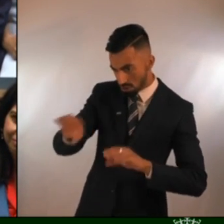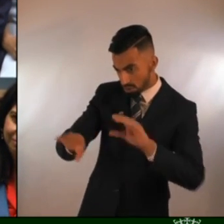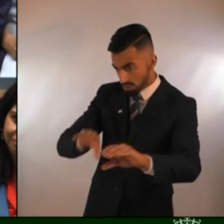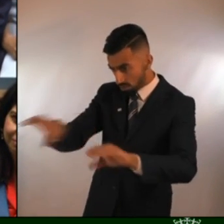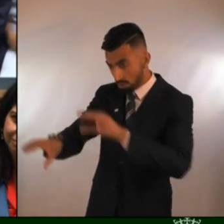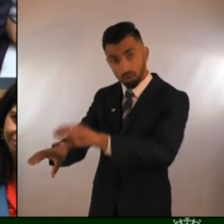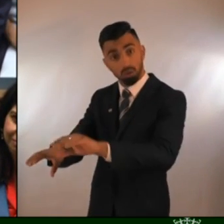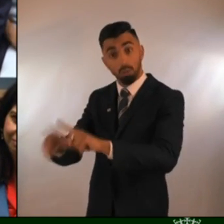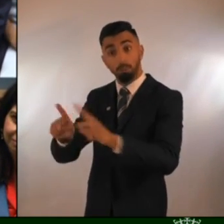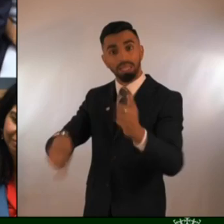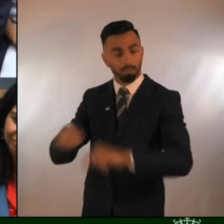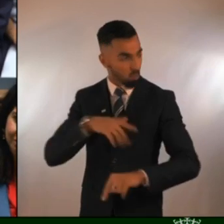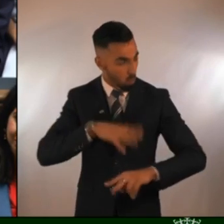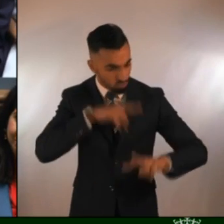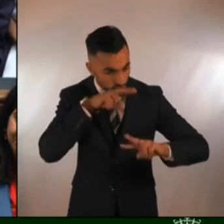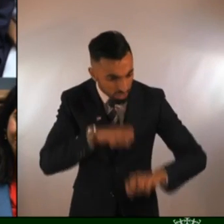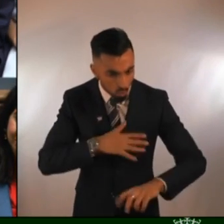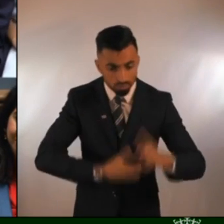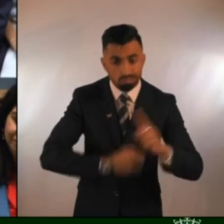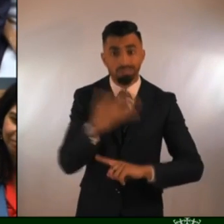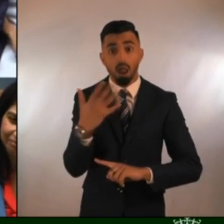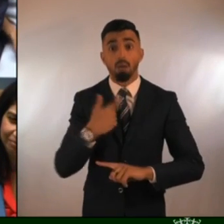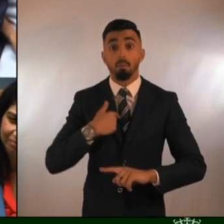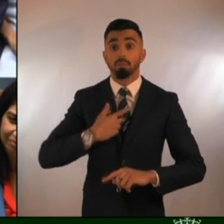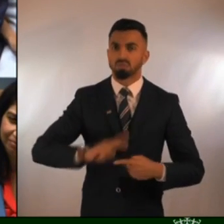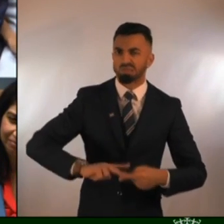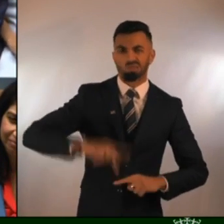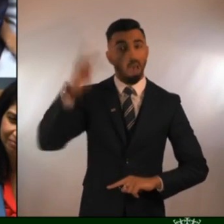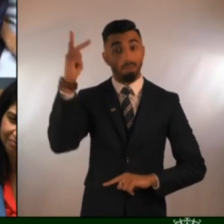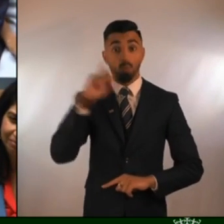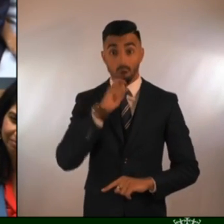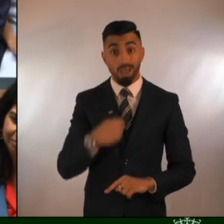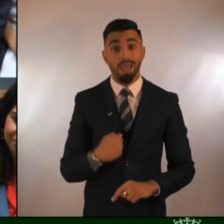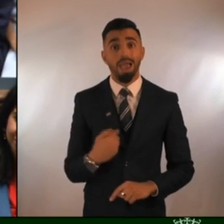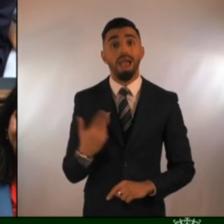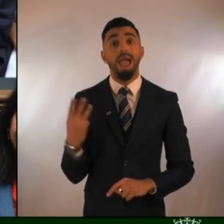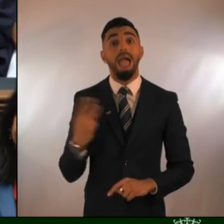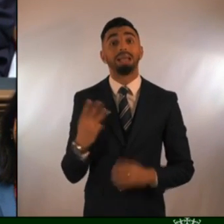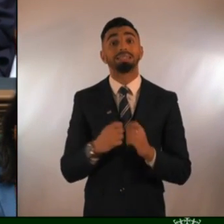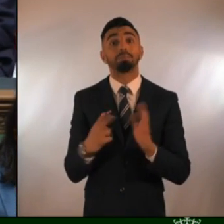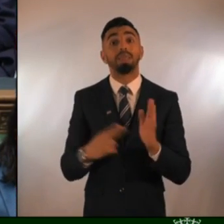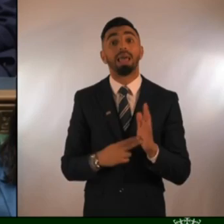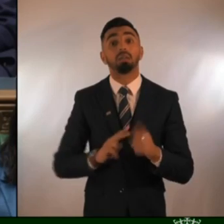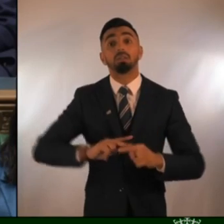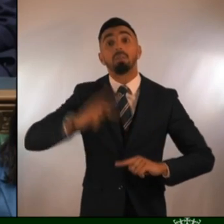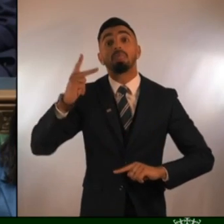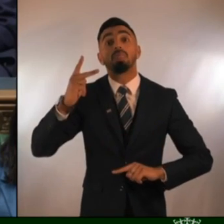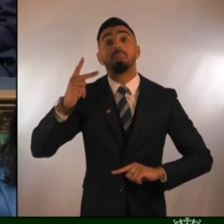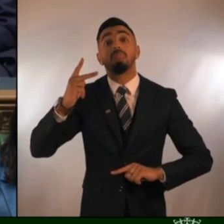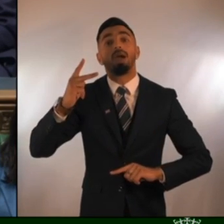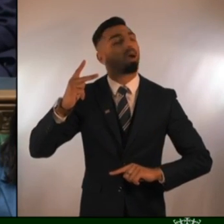and development to £18 billion. I will not be doing this today. Instead, I will increase investment in R&D